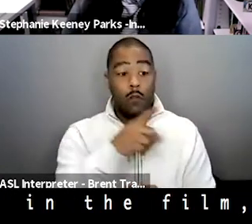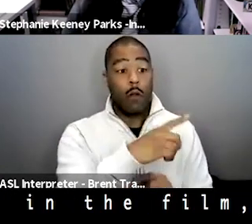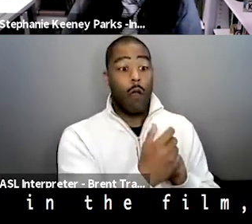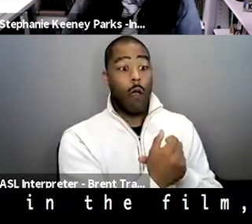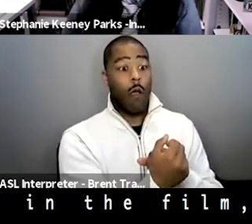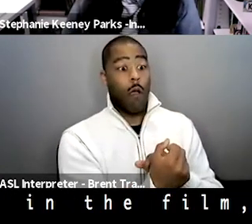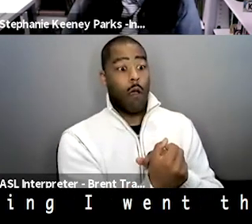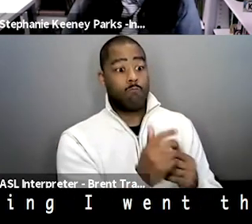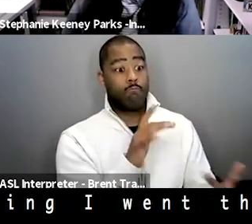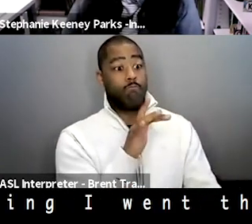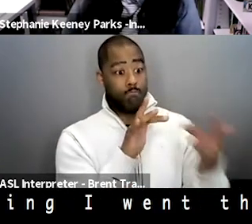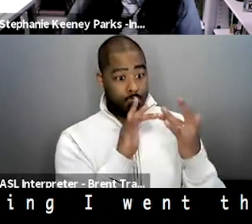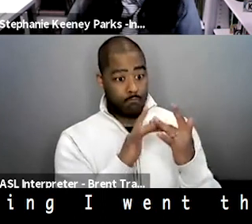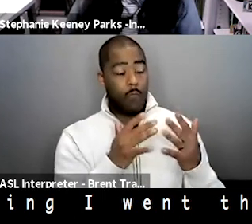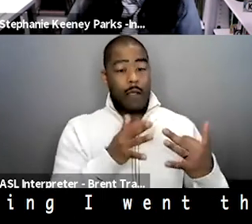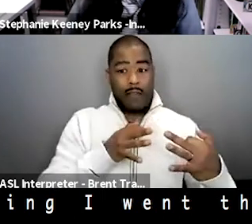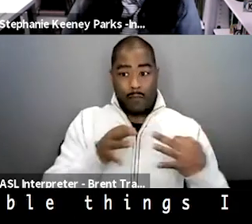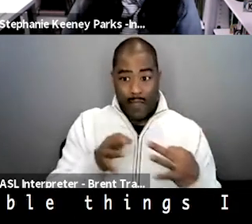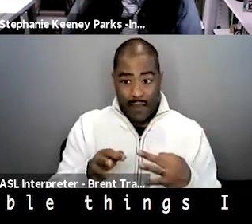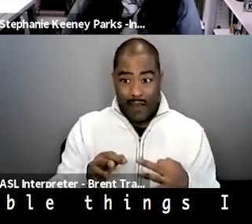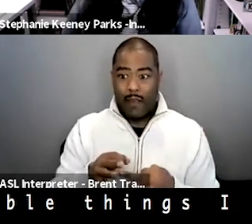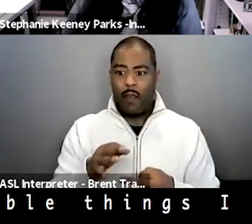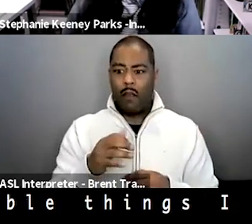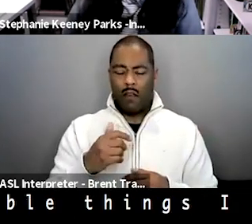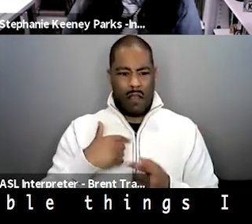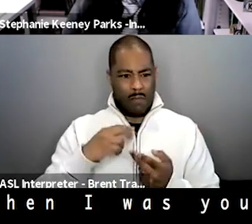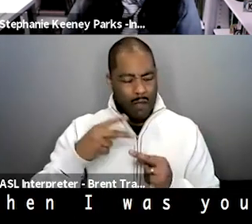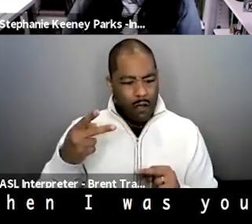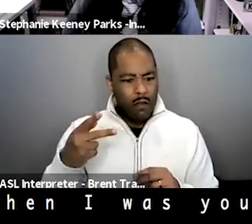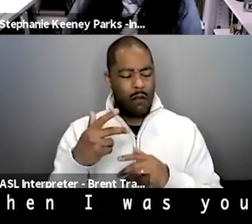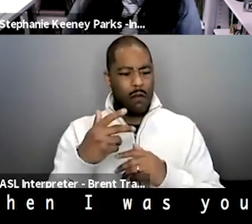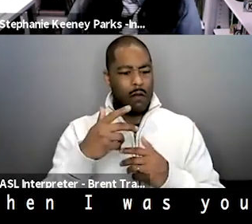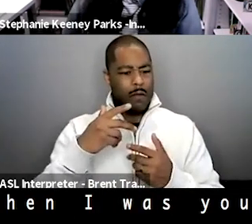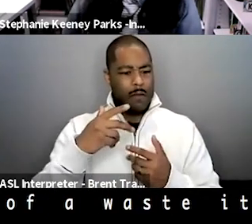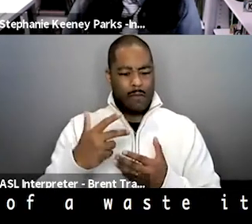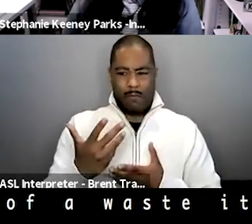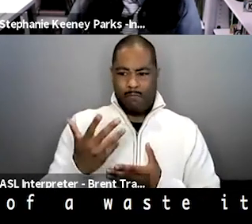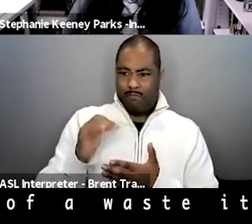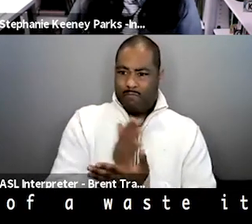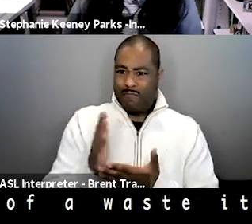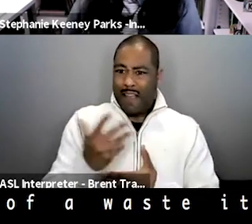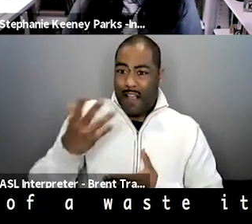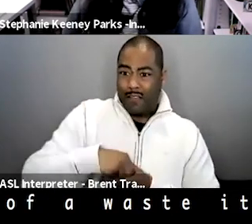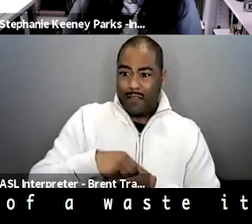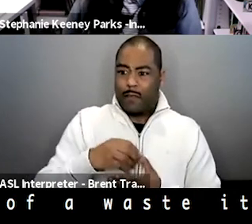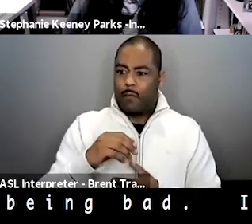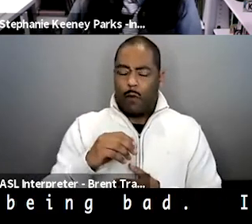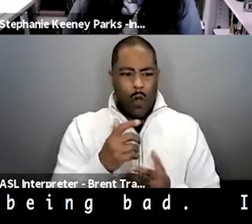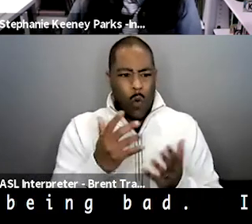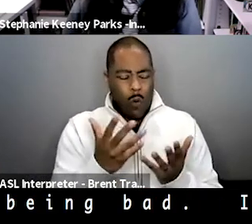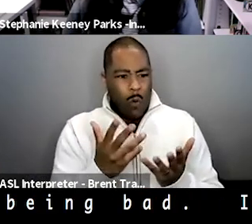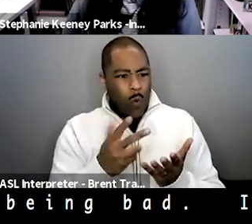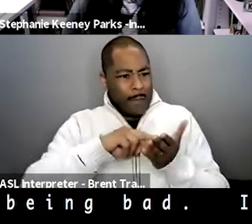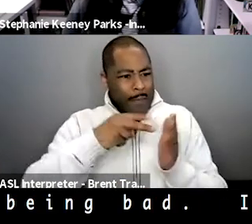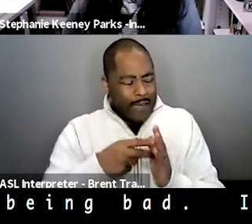help thinking of what I discussed in the film, which was all the years of bullying I went through and all the horrible things that I experienced when I was younger,